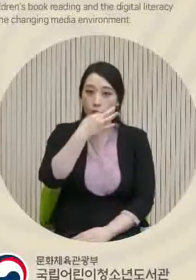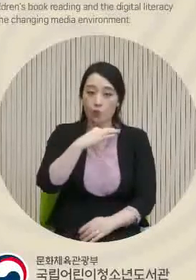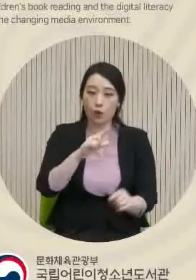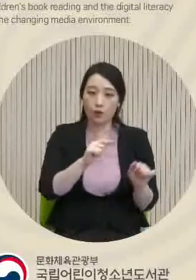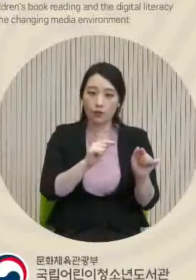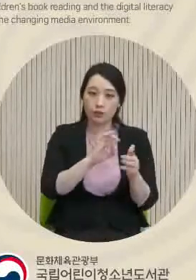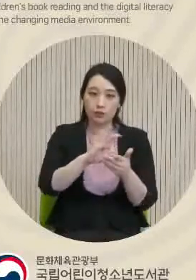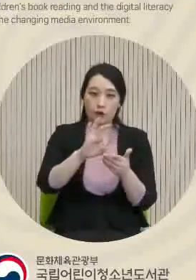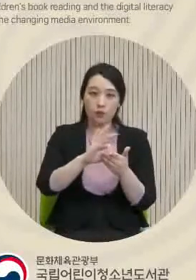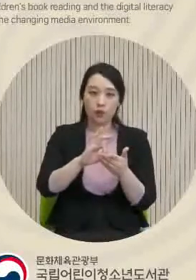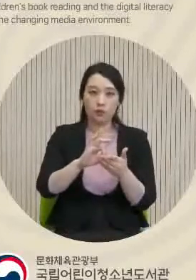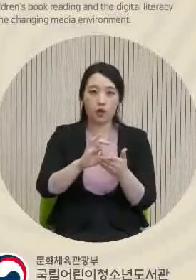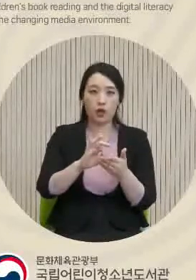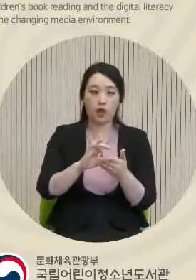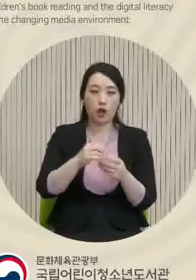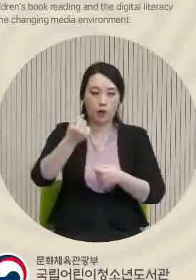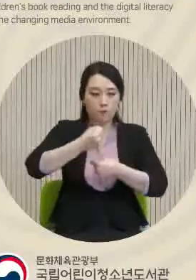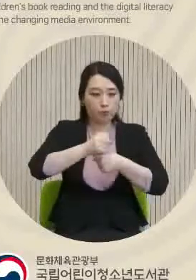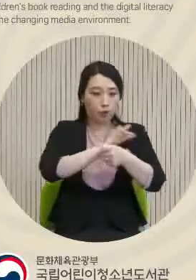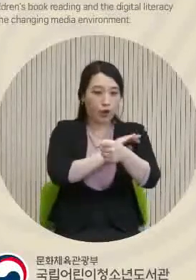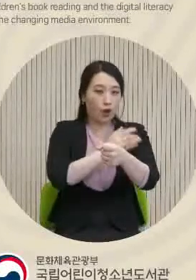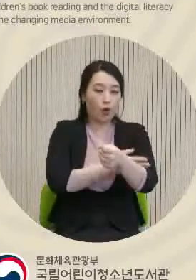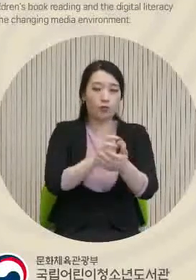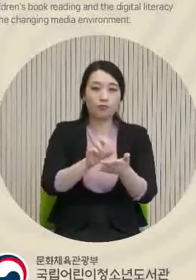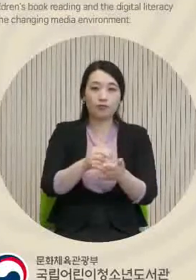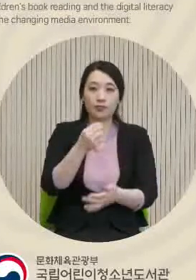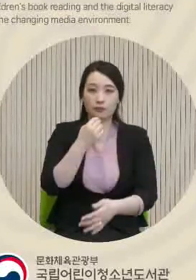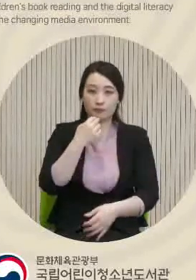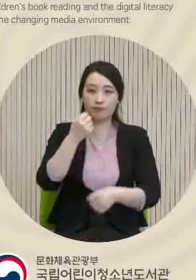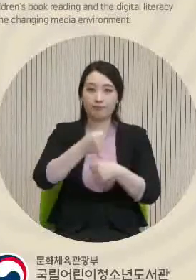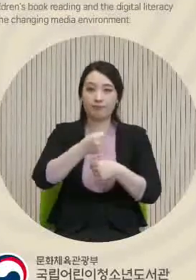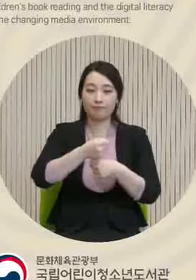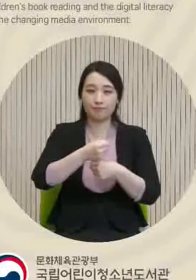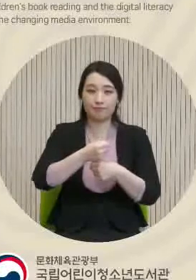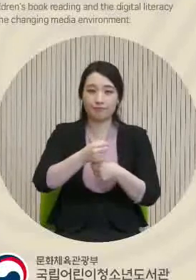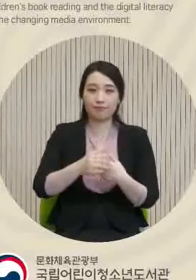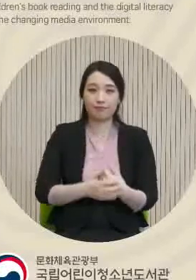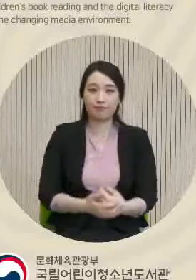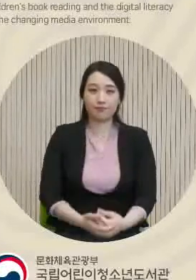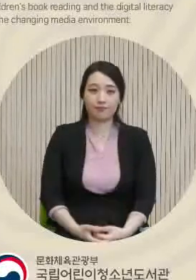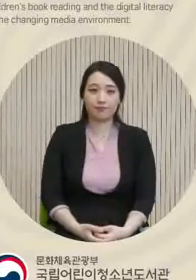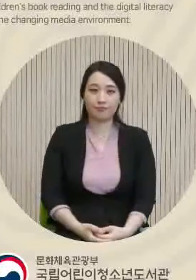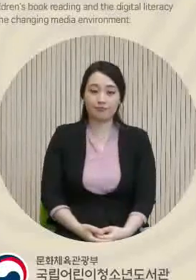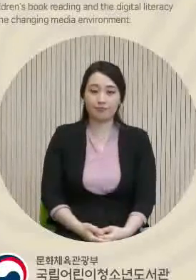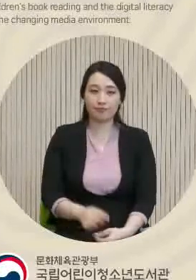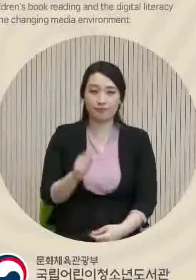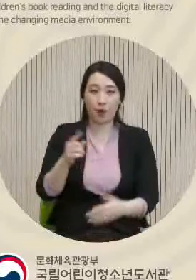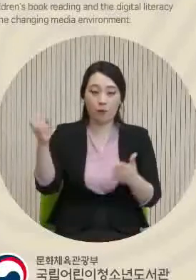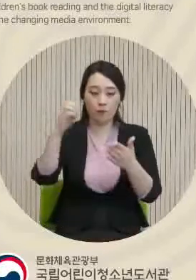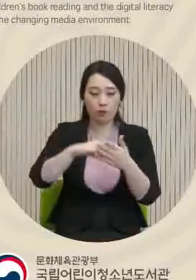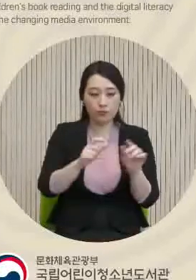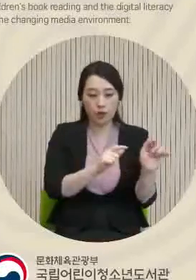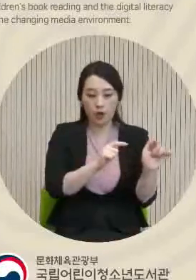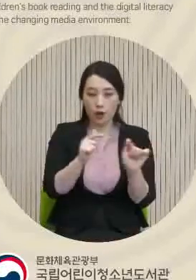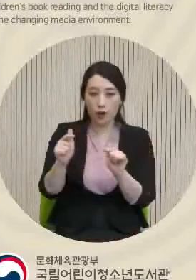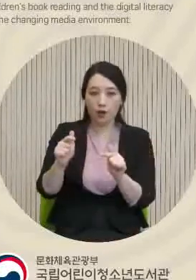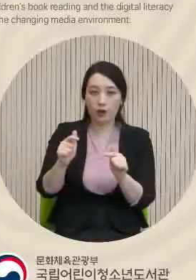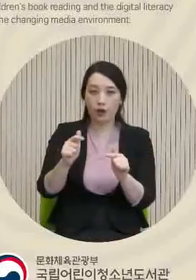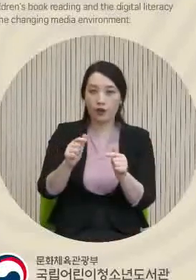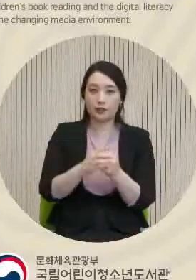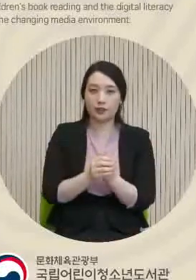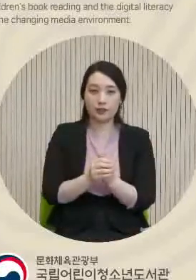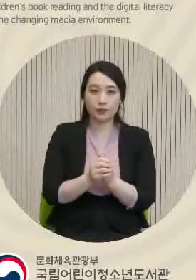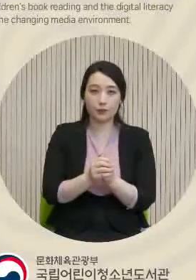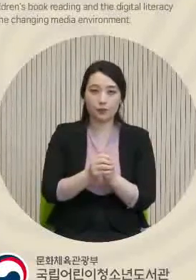sounds of the map in order to avoid any copyright issues. And also including Spotify, they can